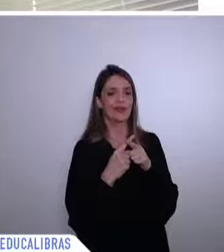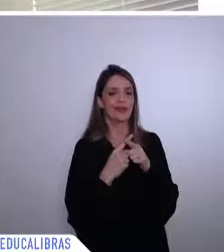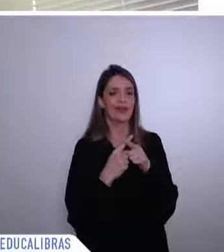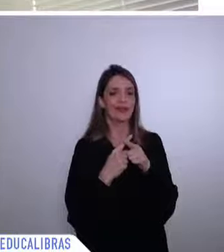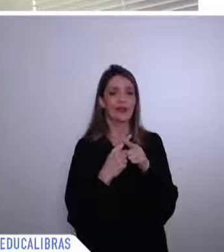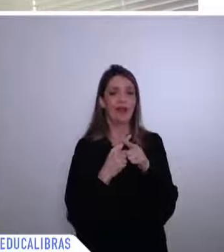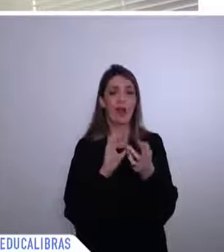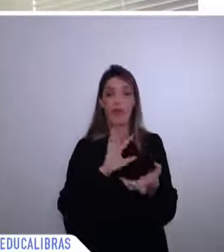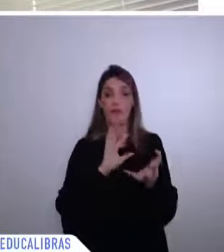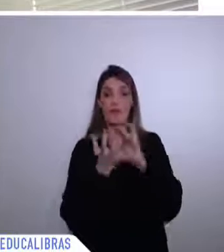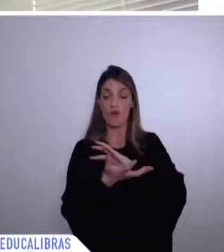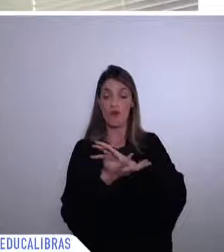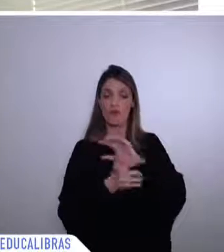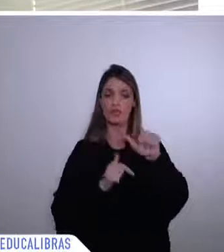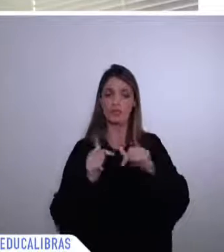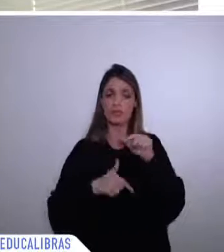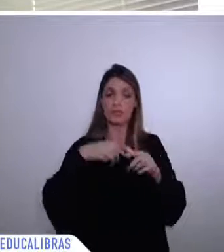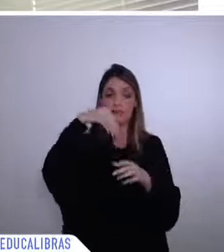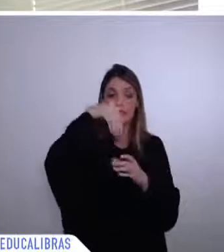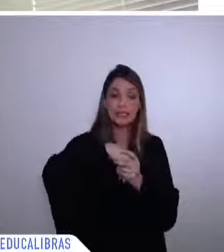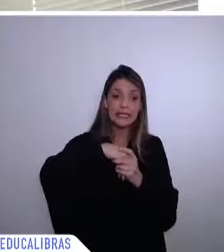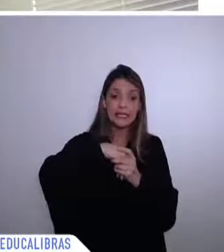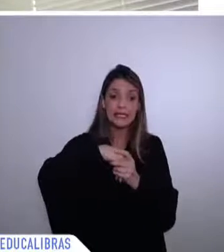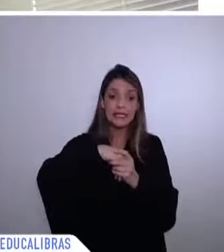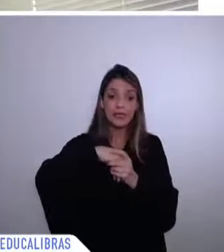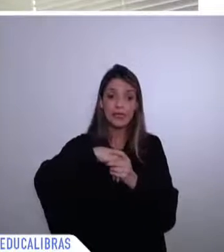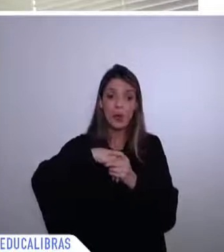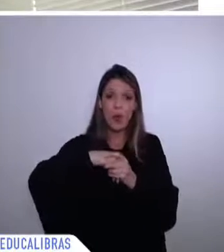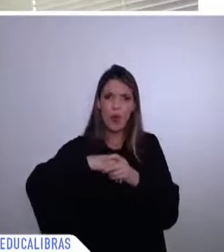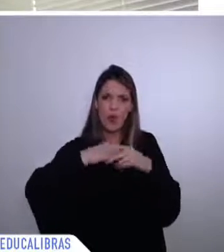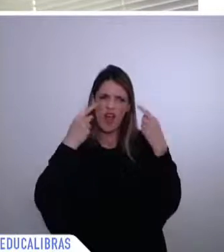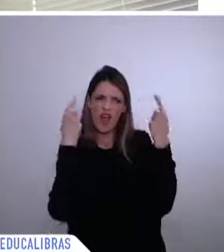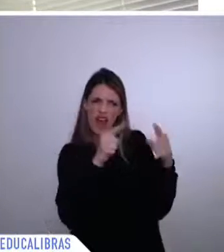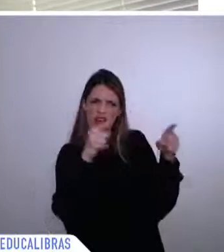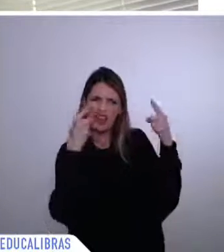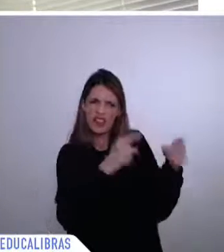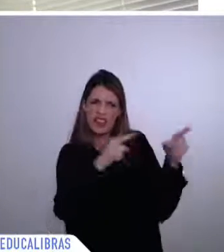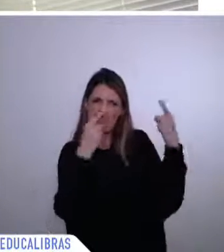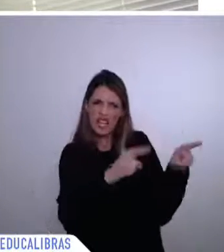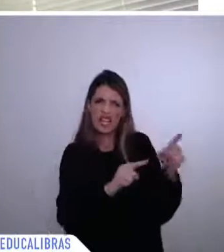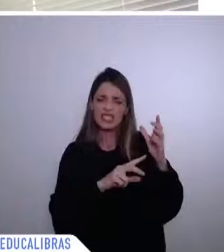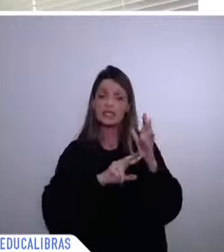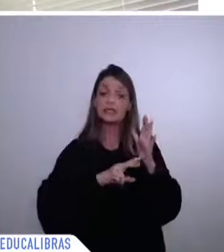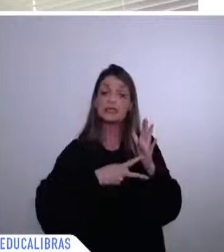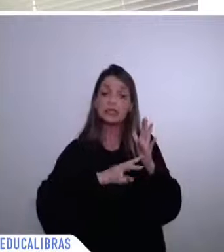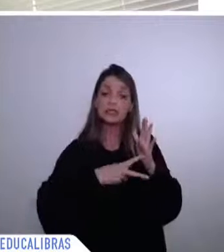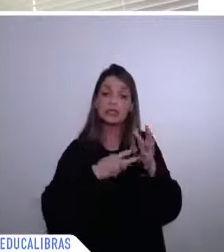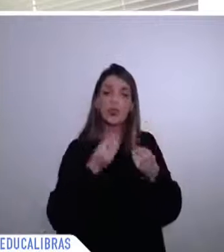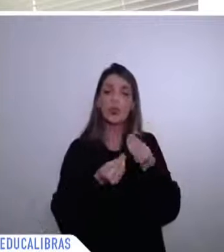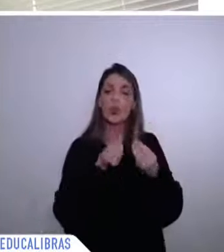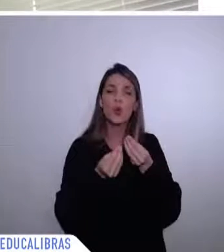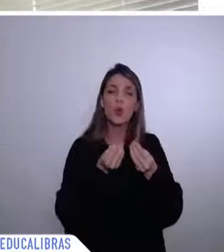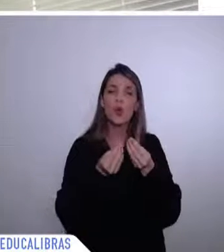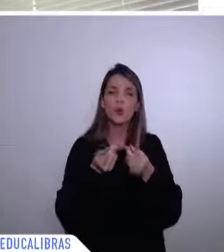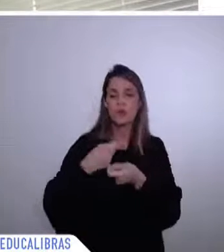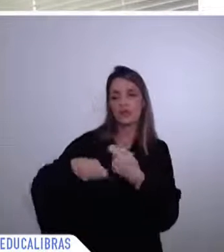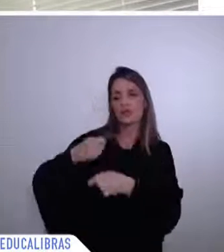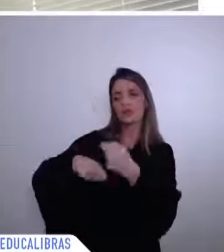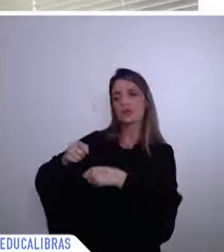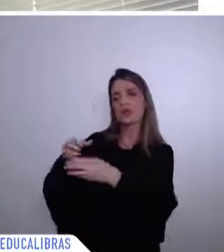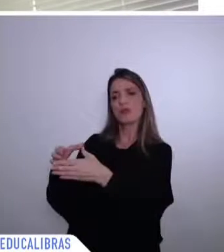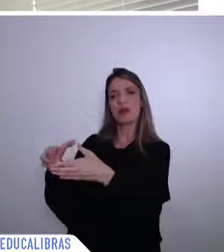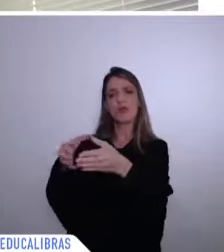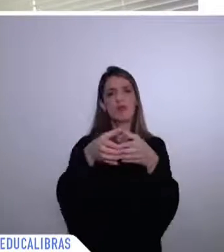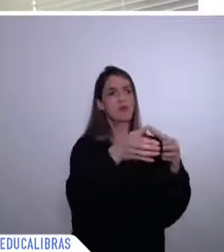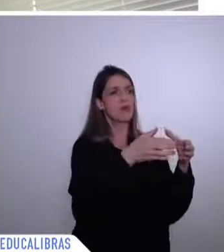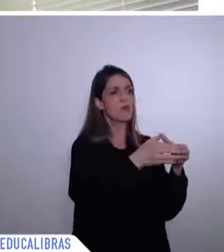happened basically the opposite. What happened within the labor reform was an attack towards